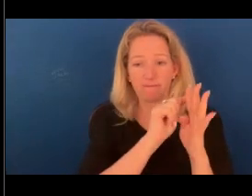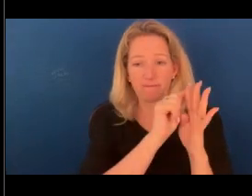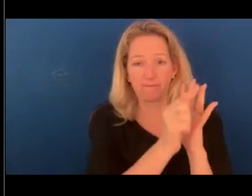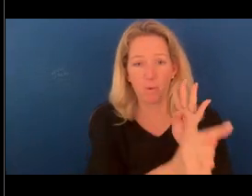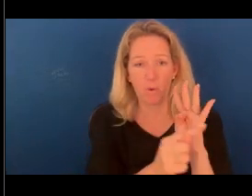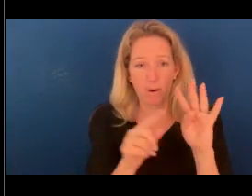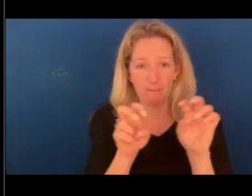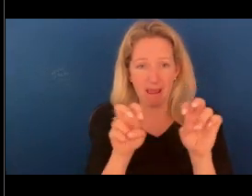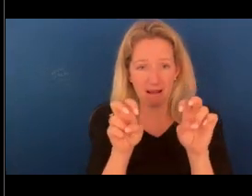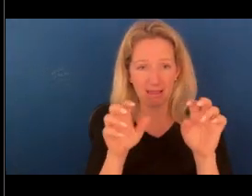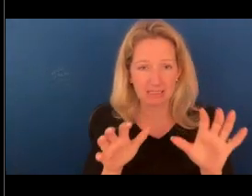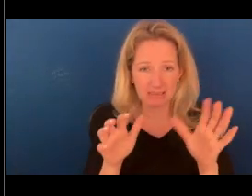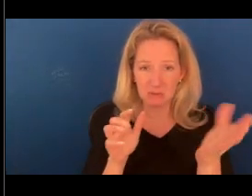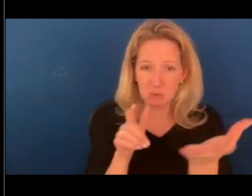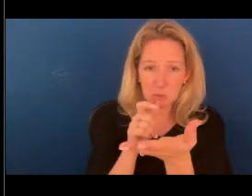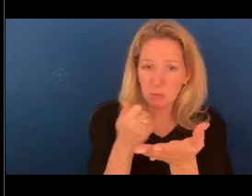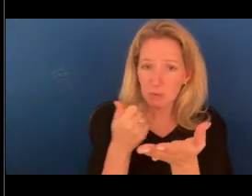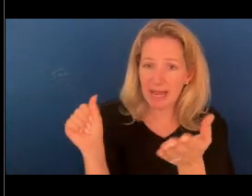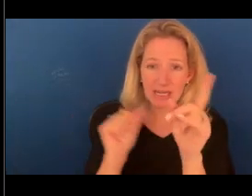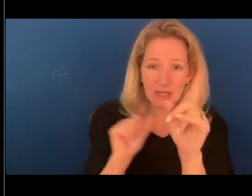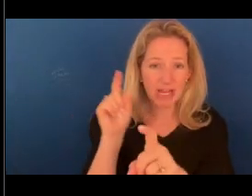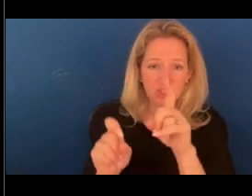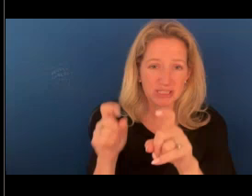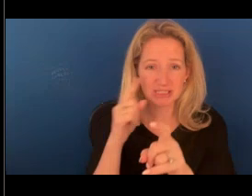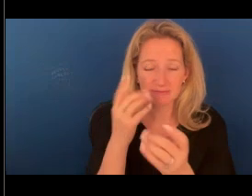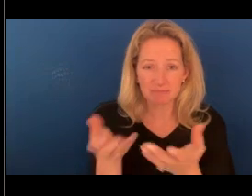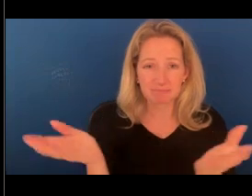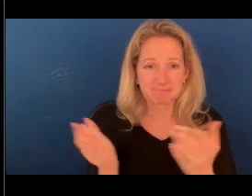who has a question for them?